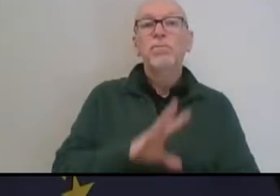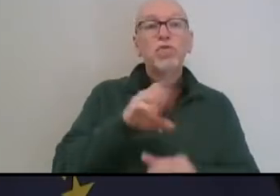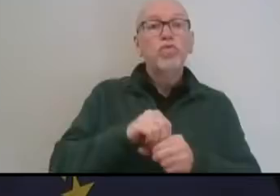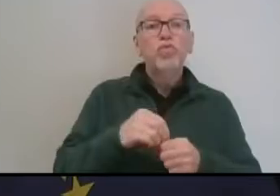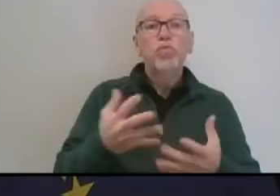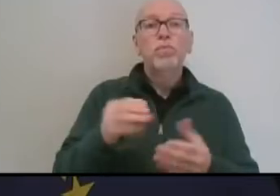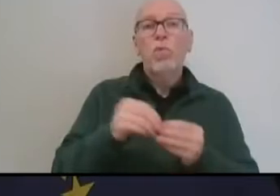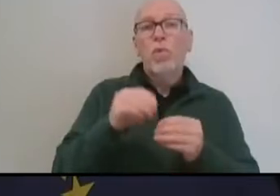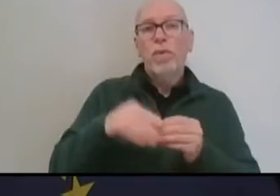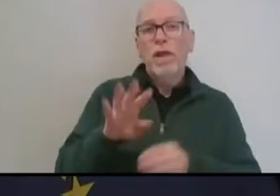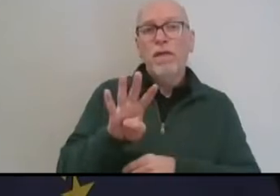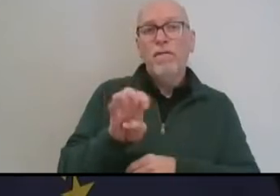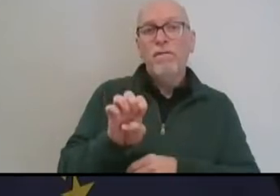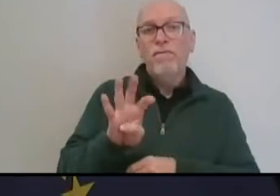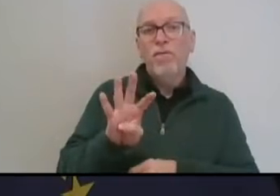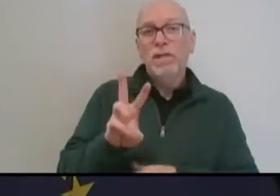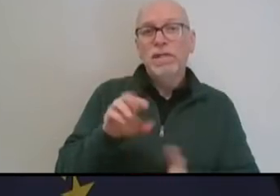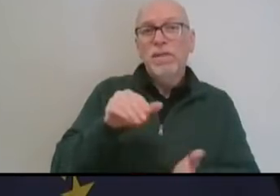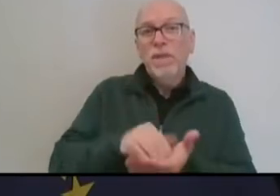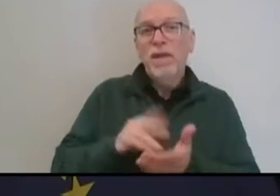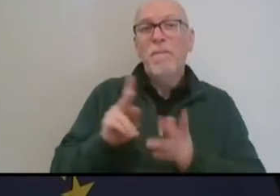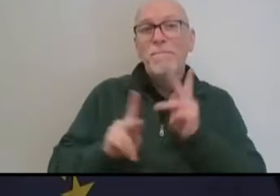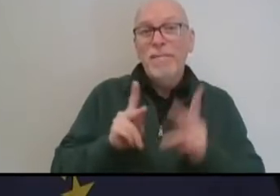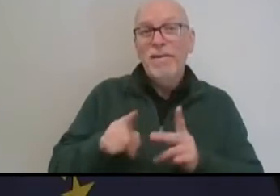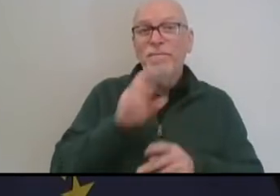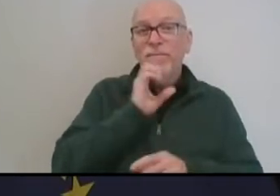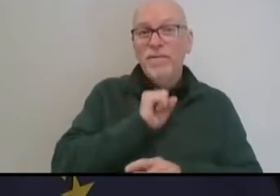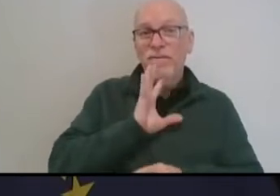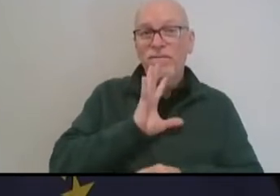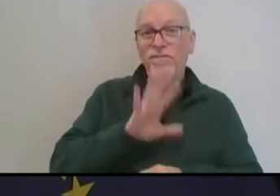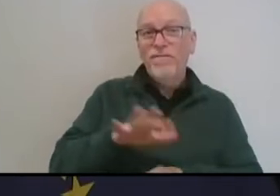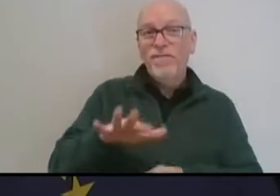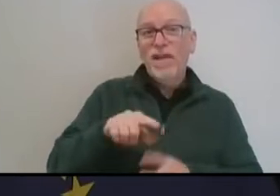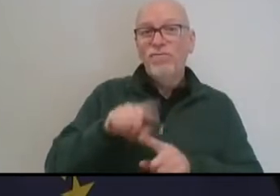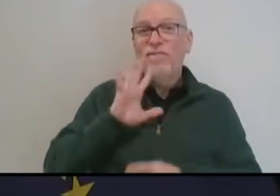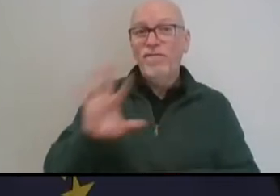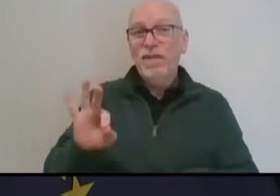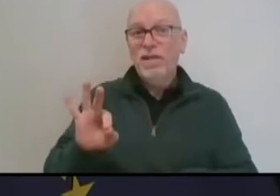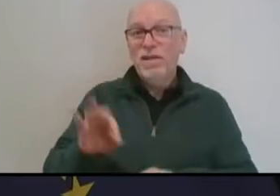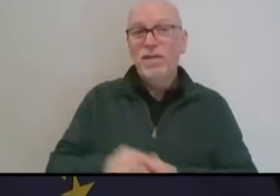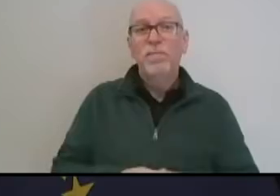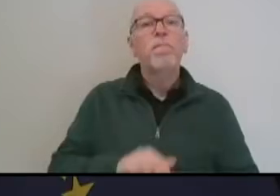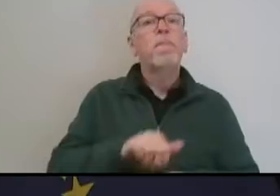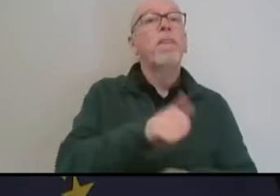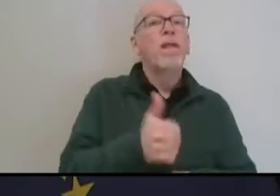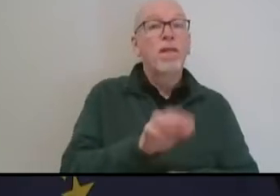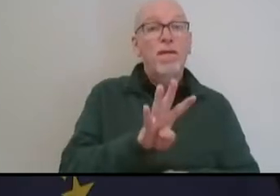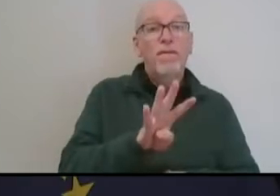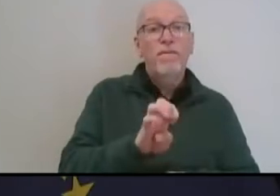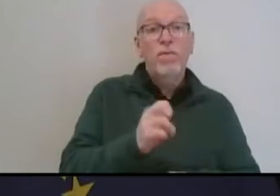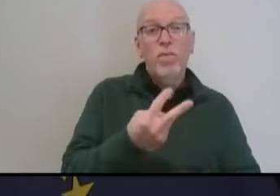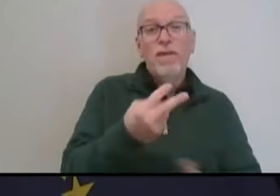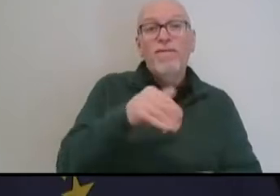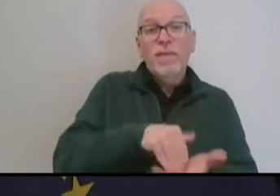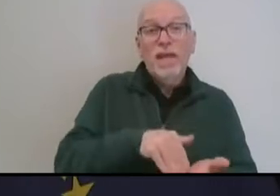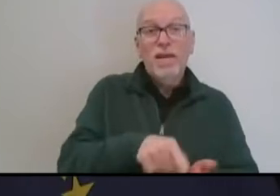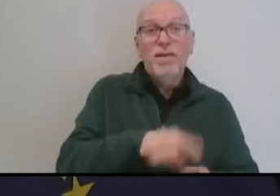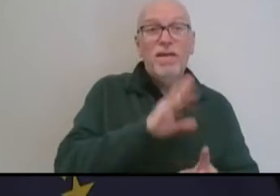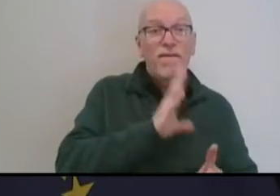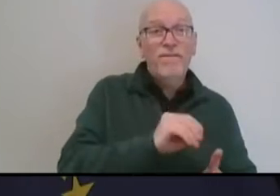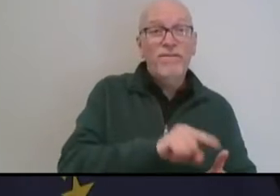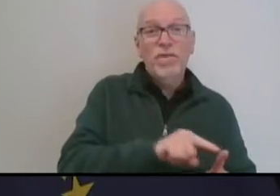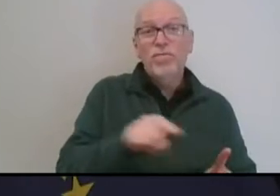than 446,000 people ages 55 to 59, and another 412,000 ages 50